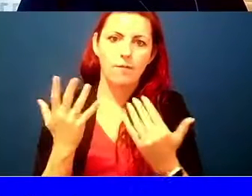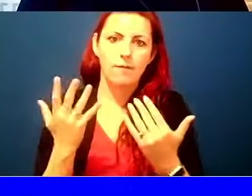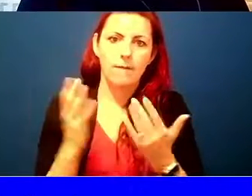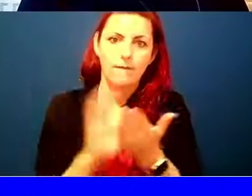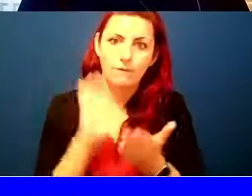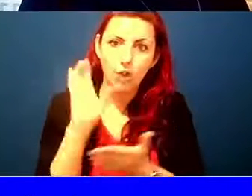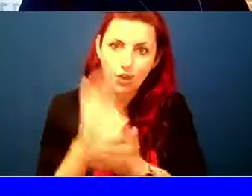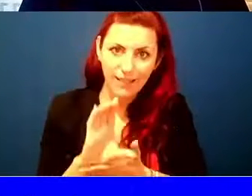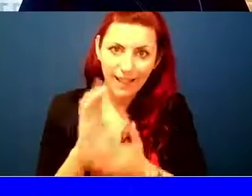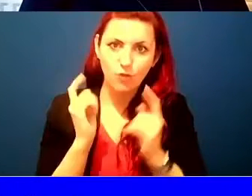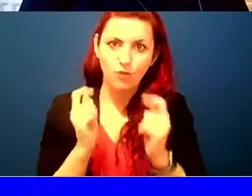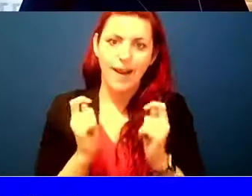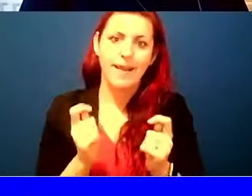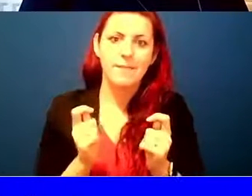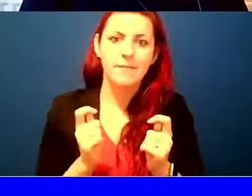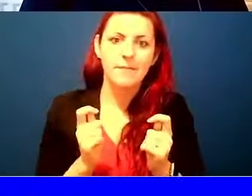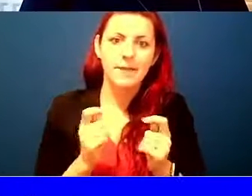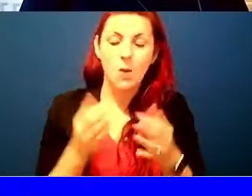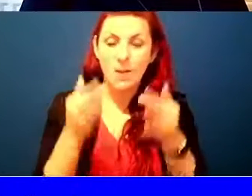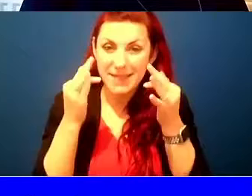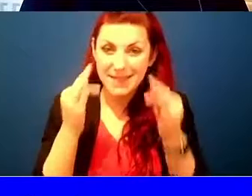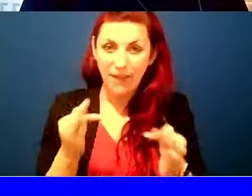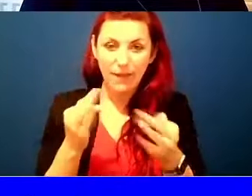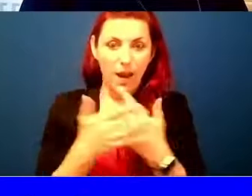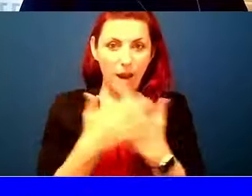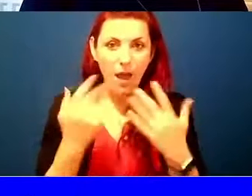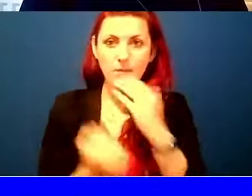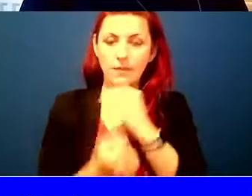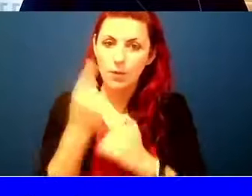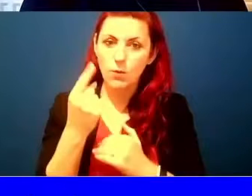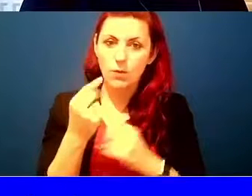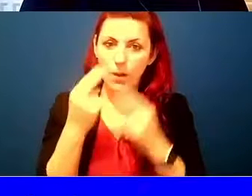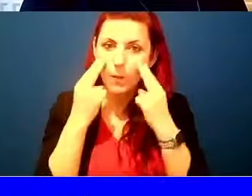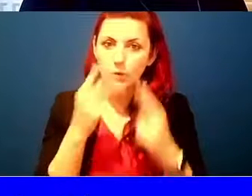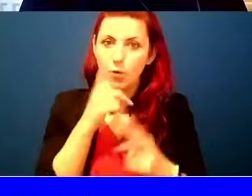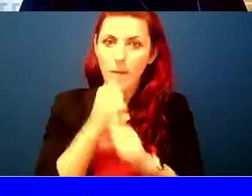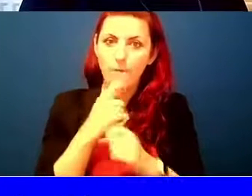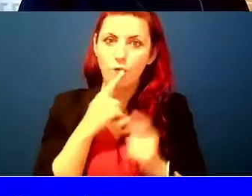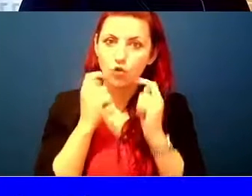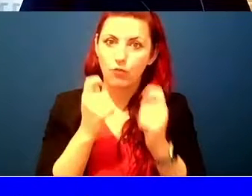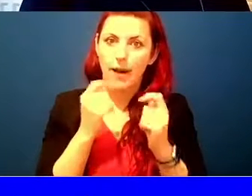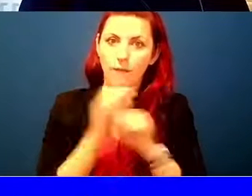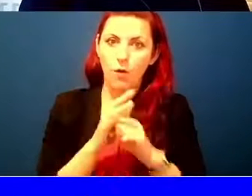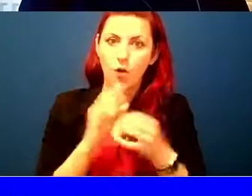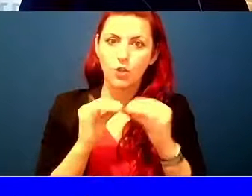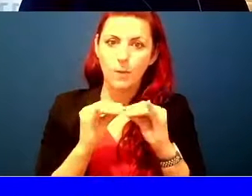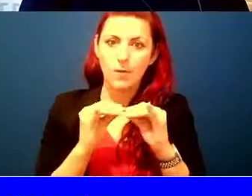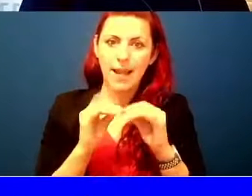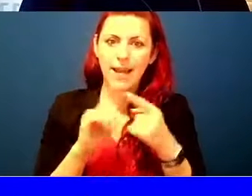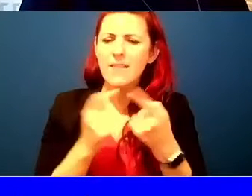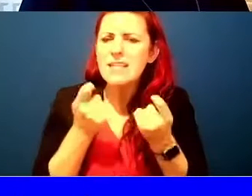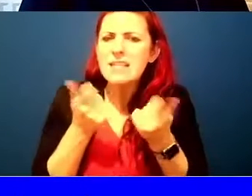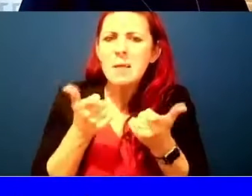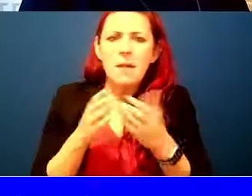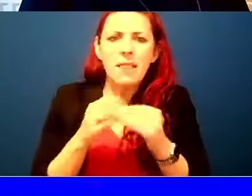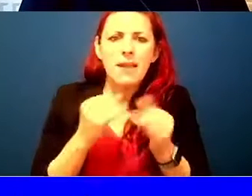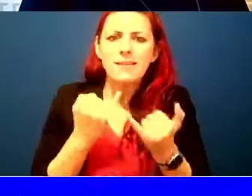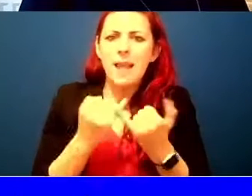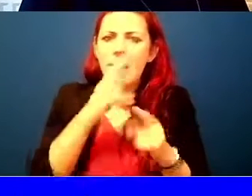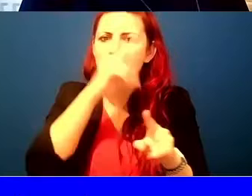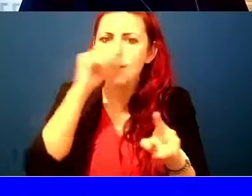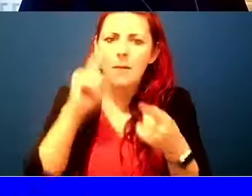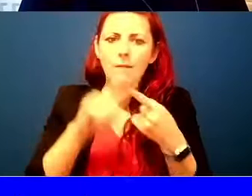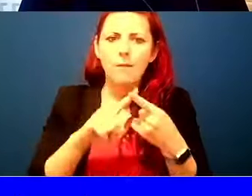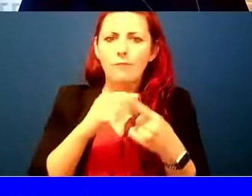that. But it's definitely an issue to be looked at around training. Even simple things for